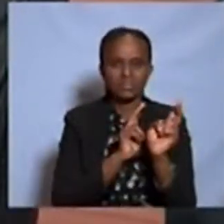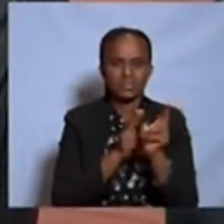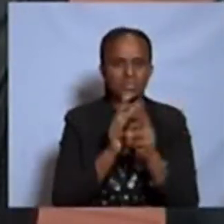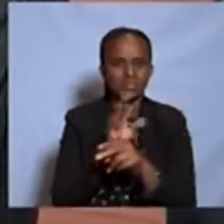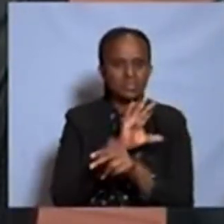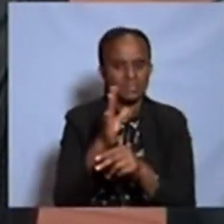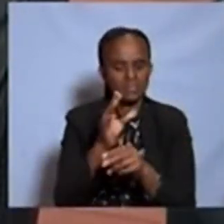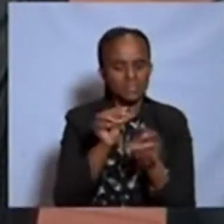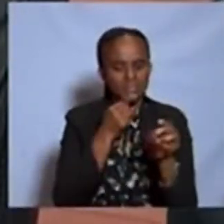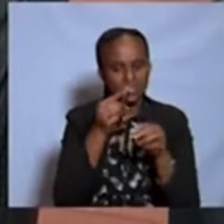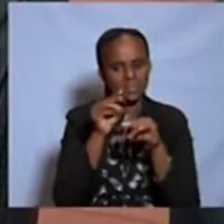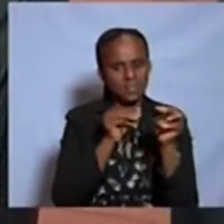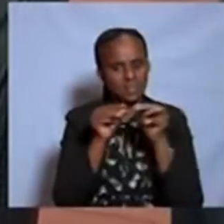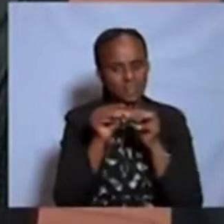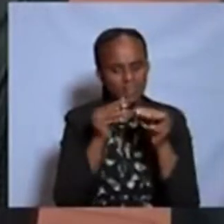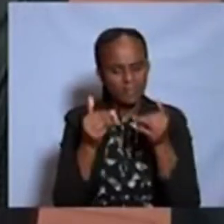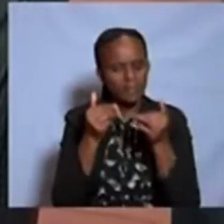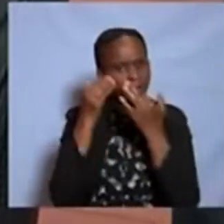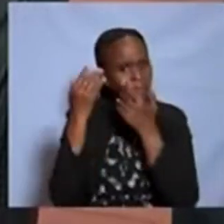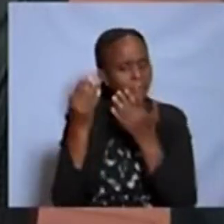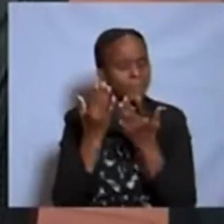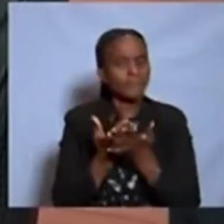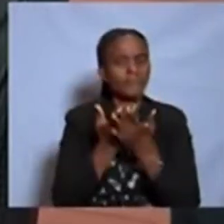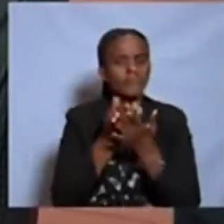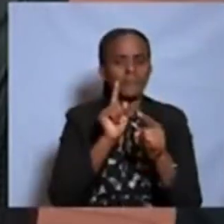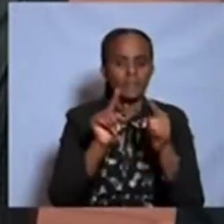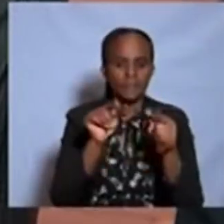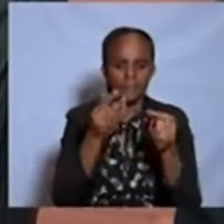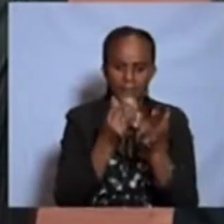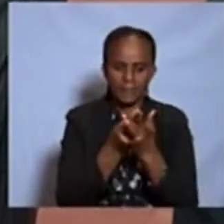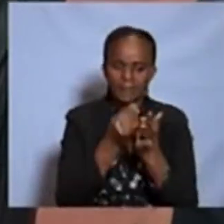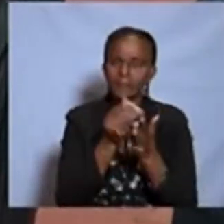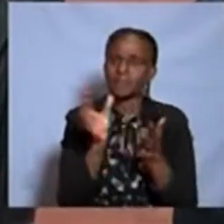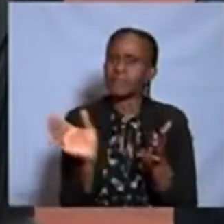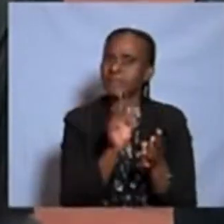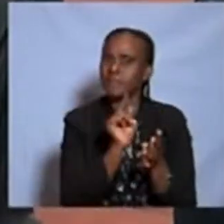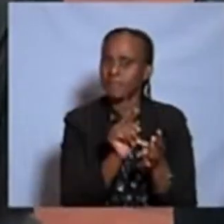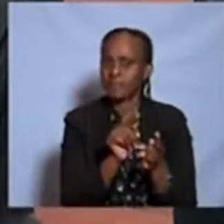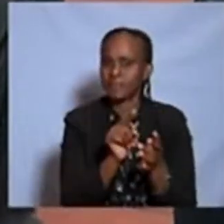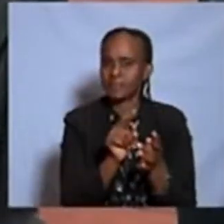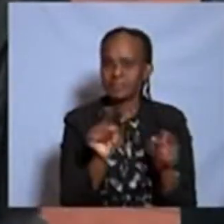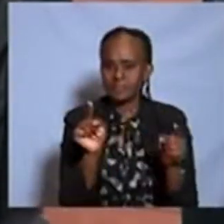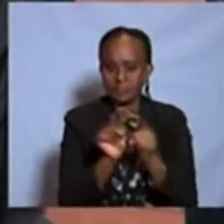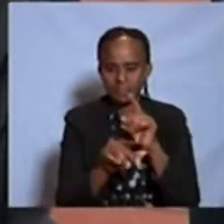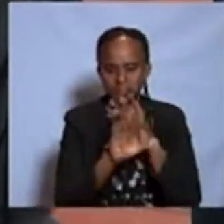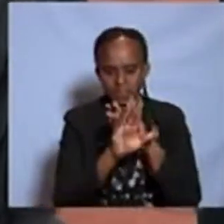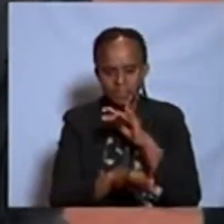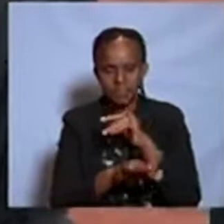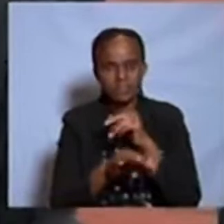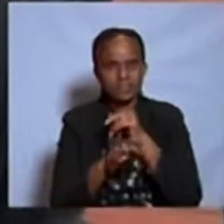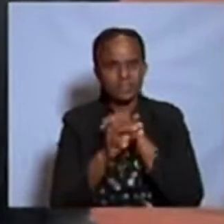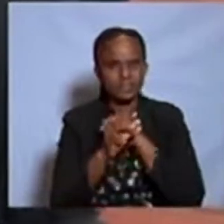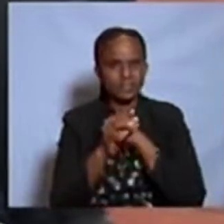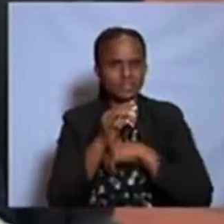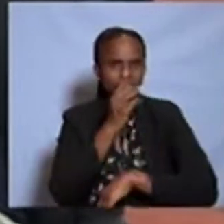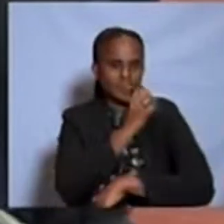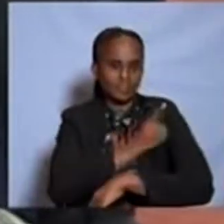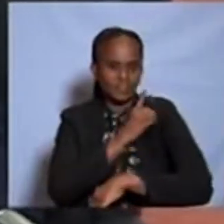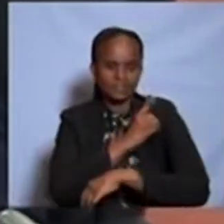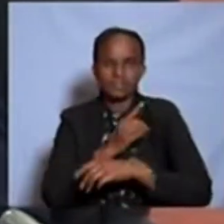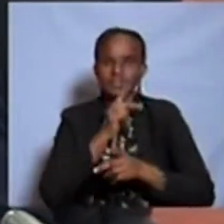saying management wishes to submit that the amount outstanding is under disciplinary process.